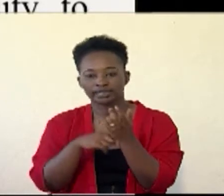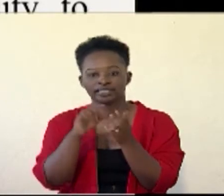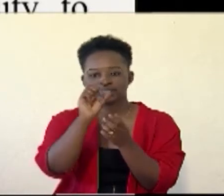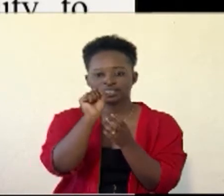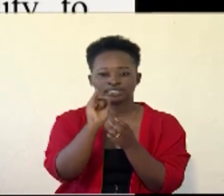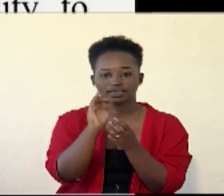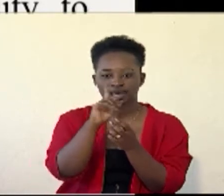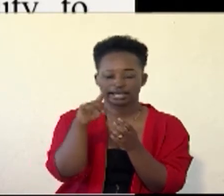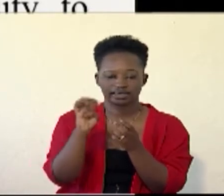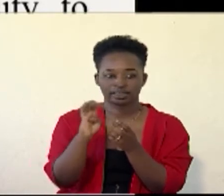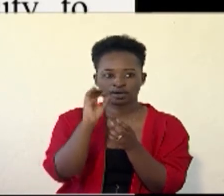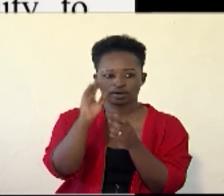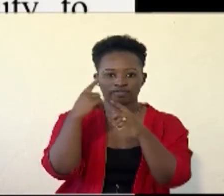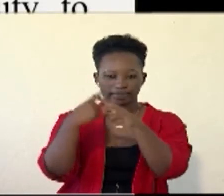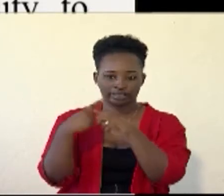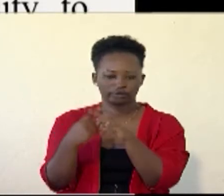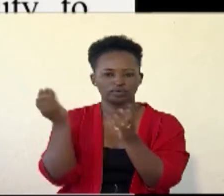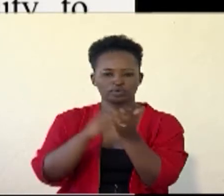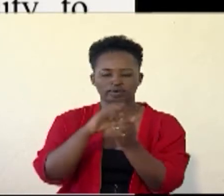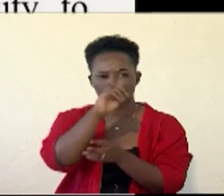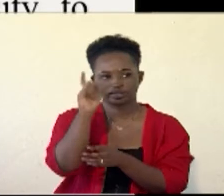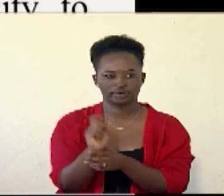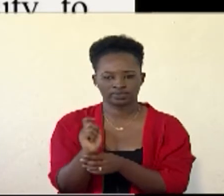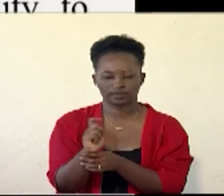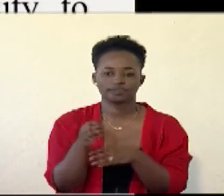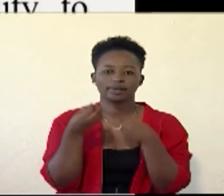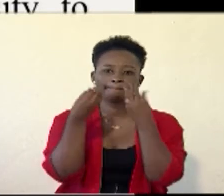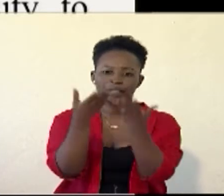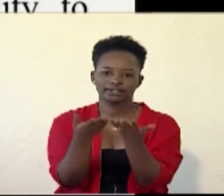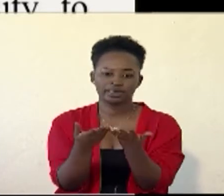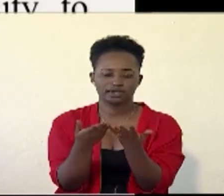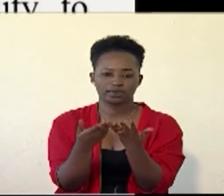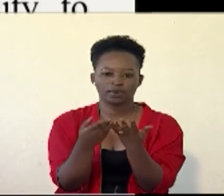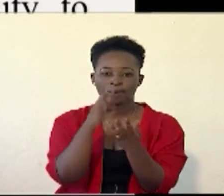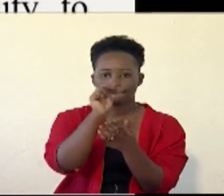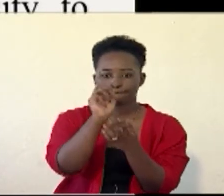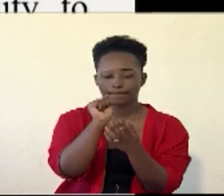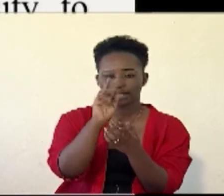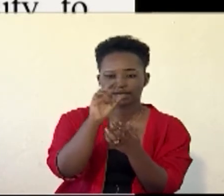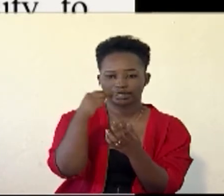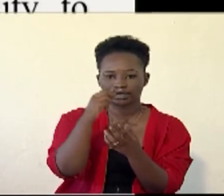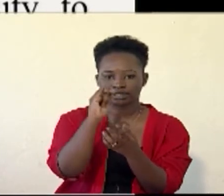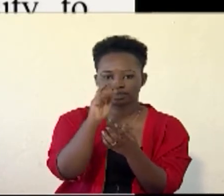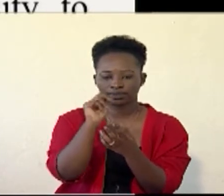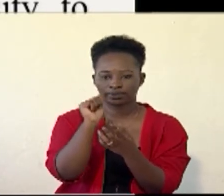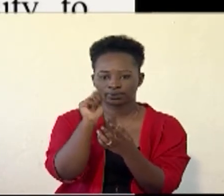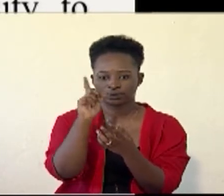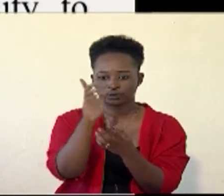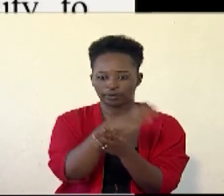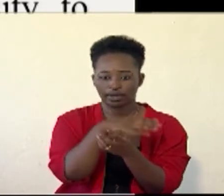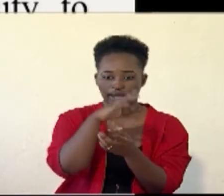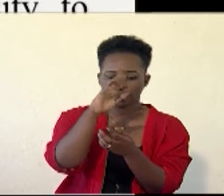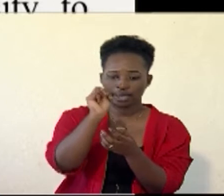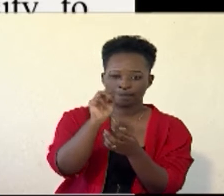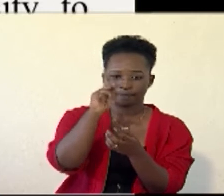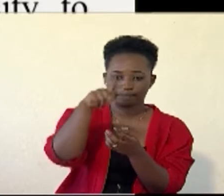multiplier. Let me repeat the question. Given that the marginal propensity to save, the